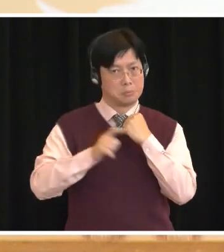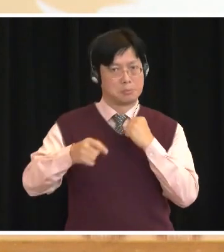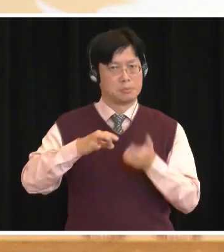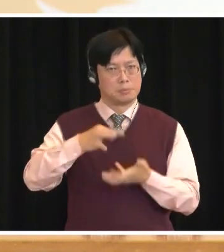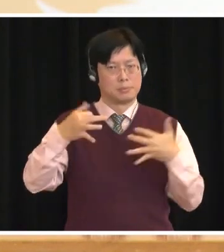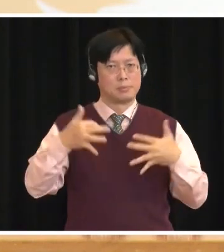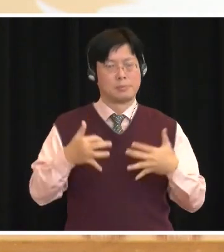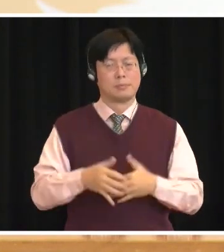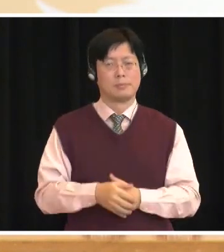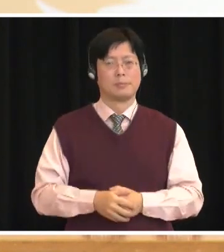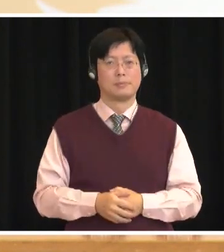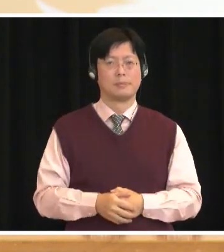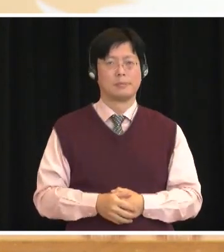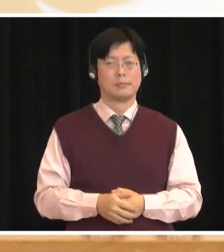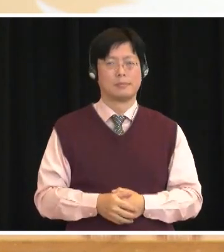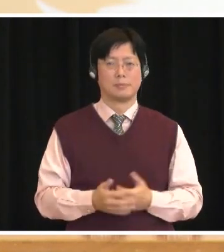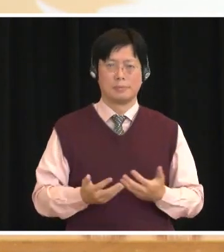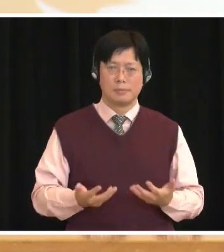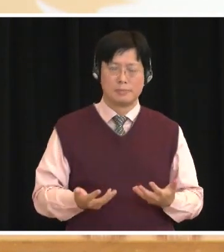Drug abuse.